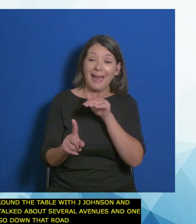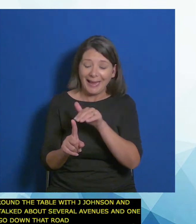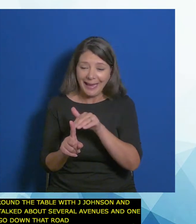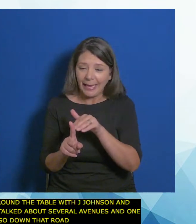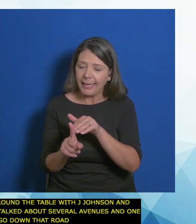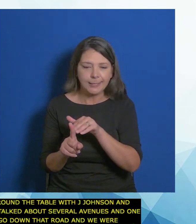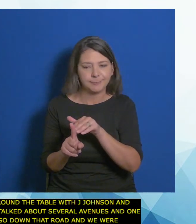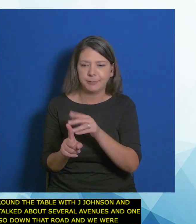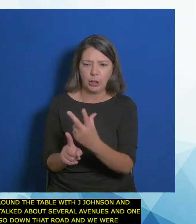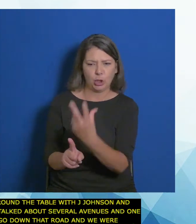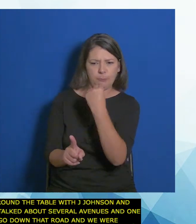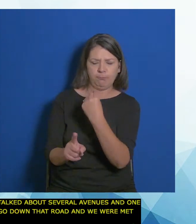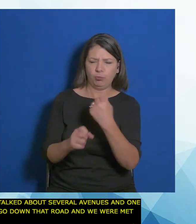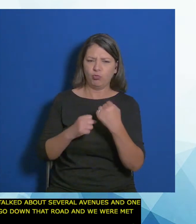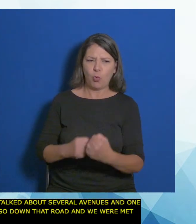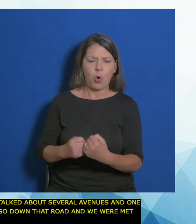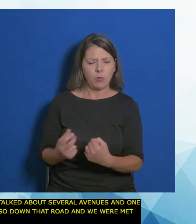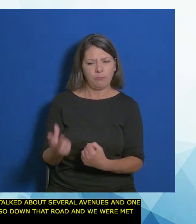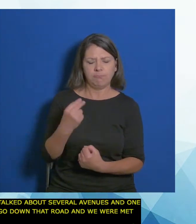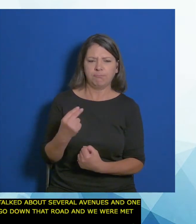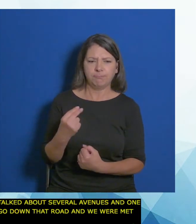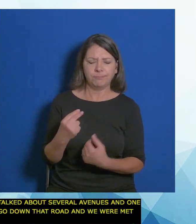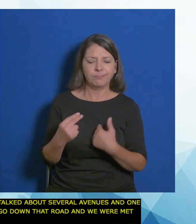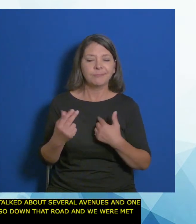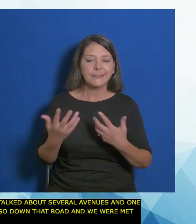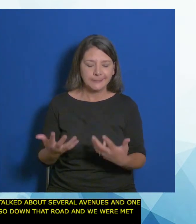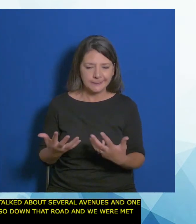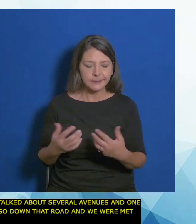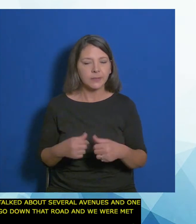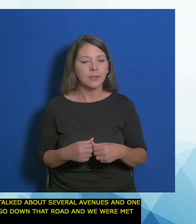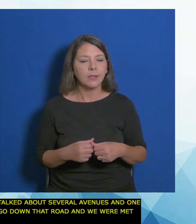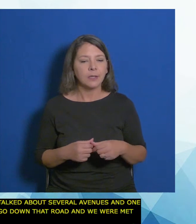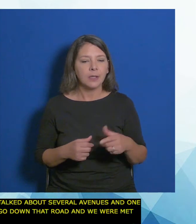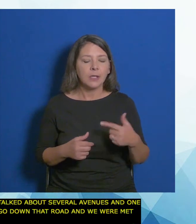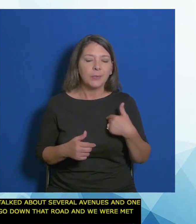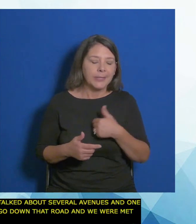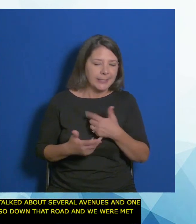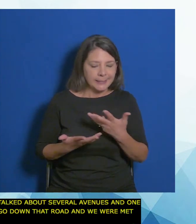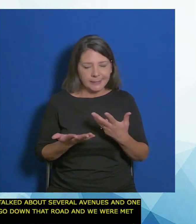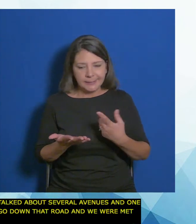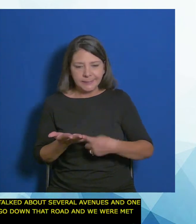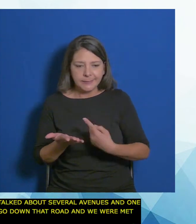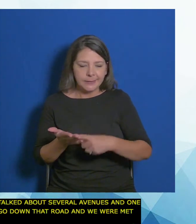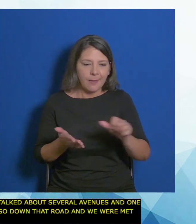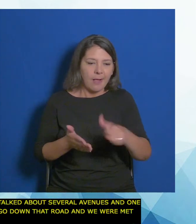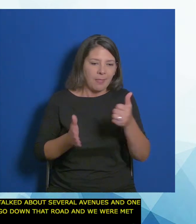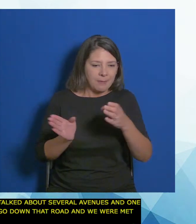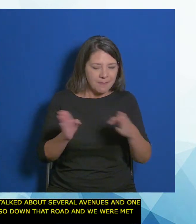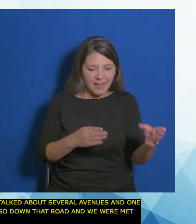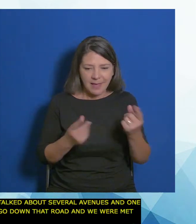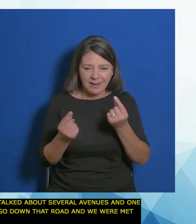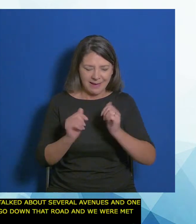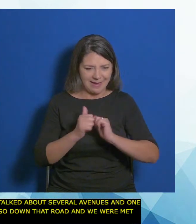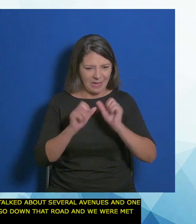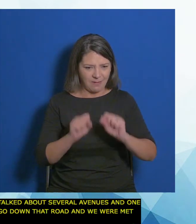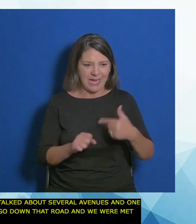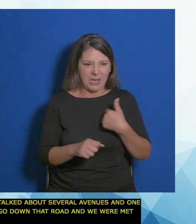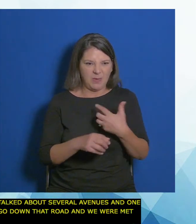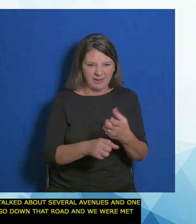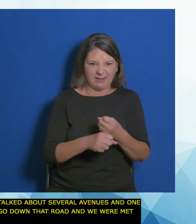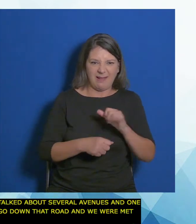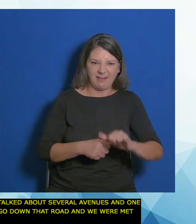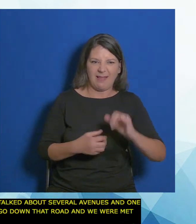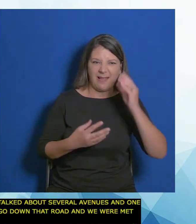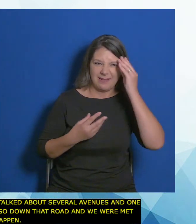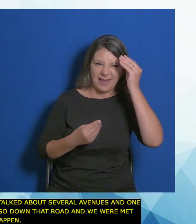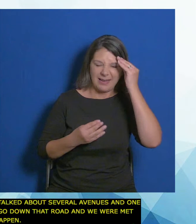staunch no. So we looked at how we could make this happen. And I'm going